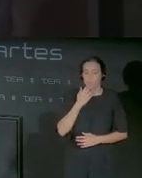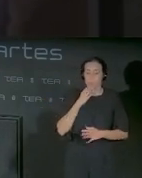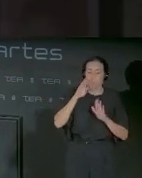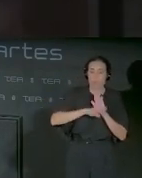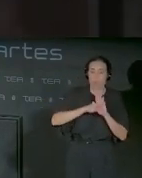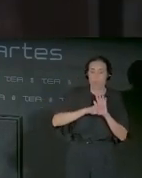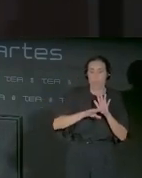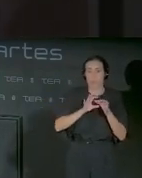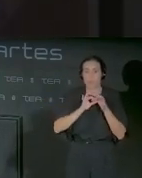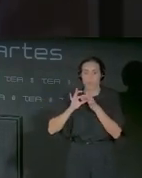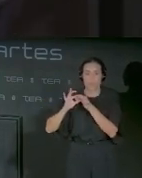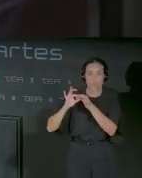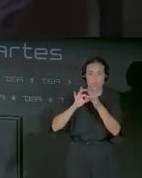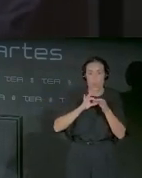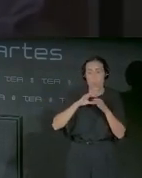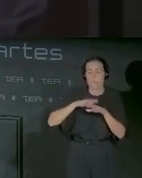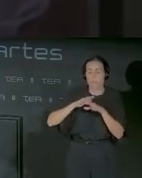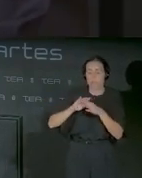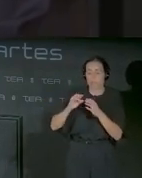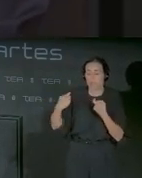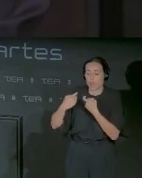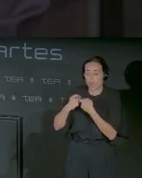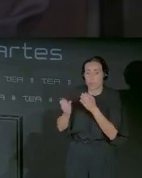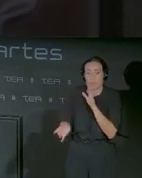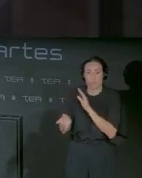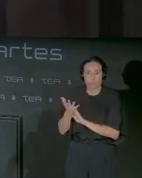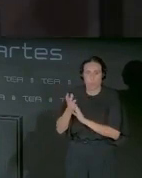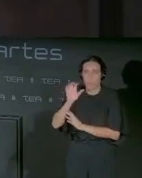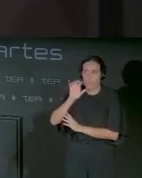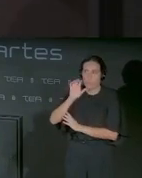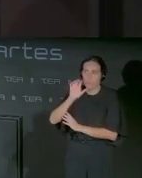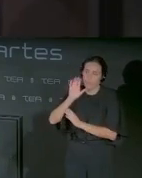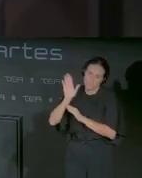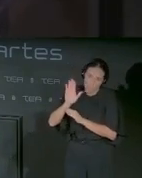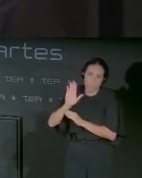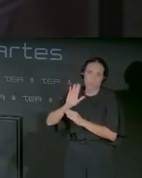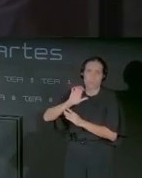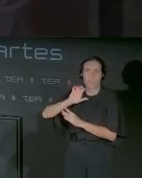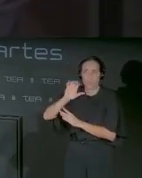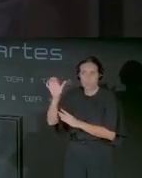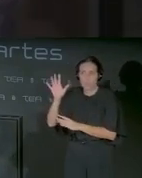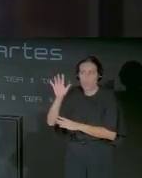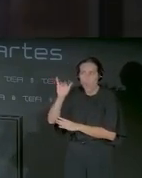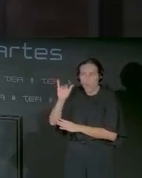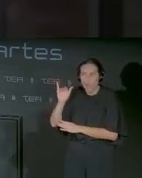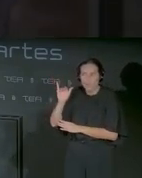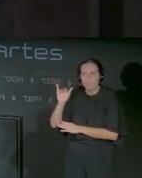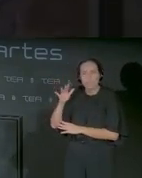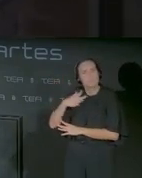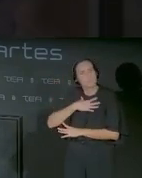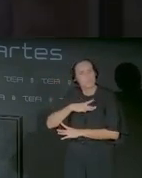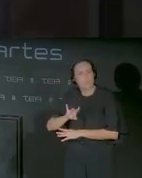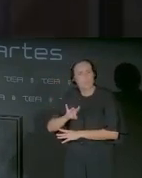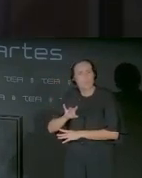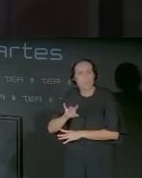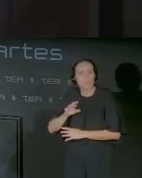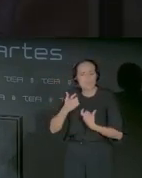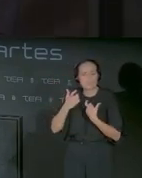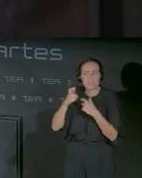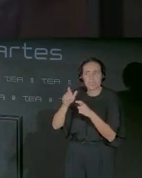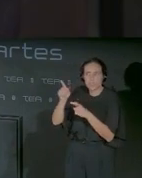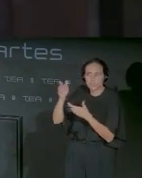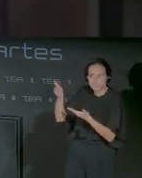Europe. Maybe it's an idea just to try to invite the industry to build something with a European